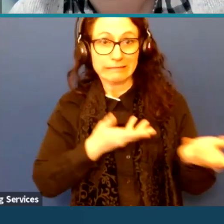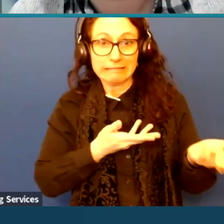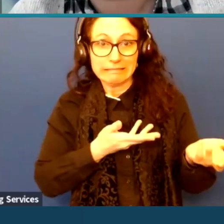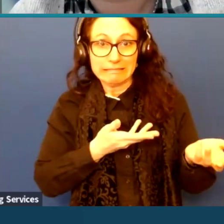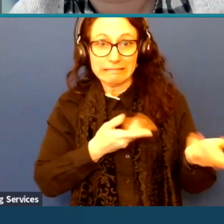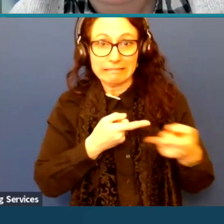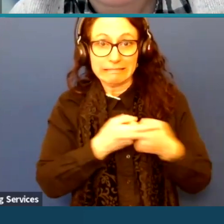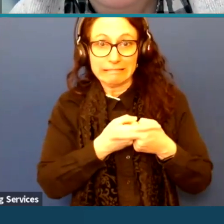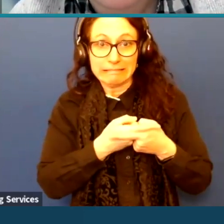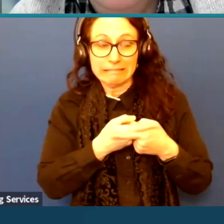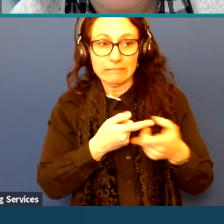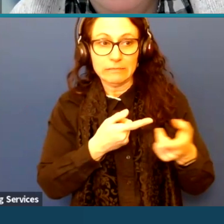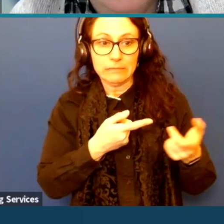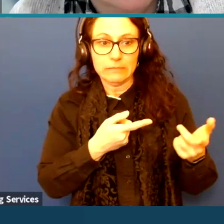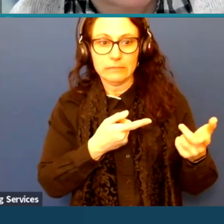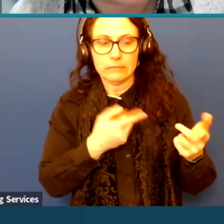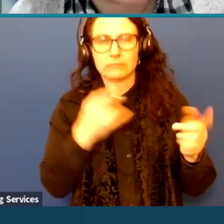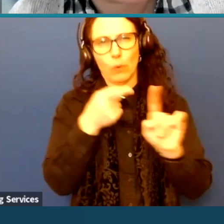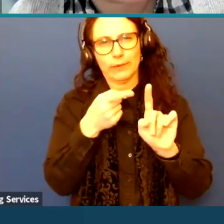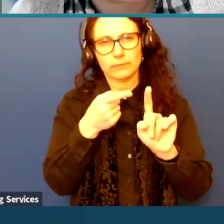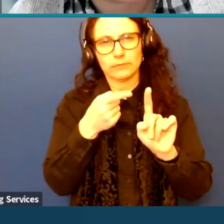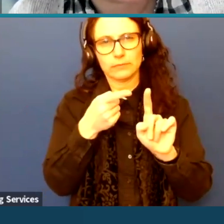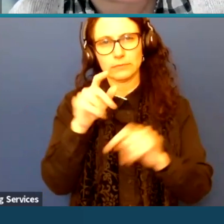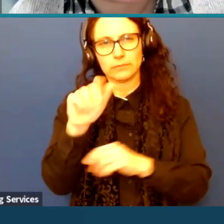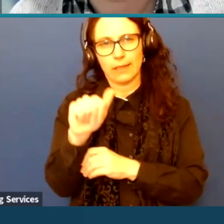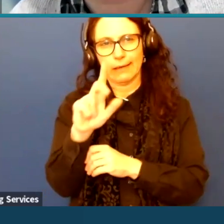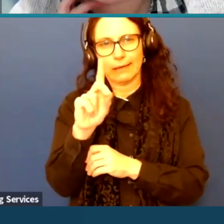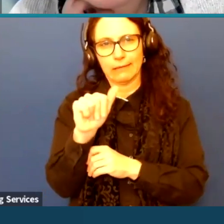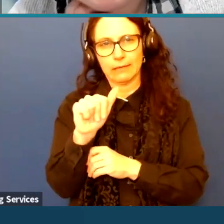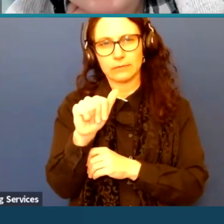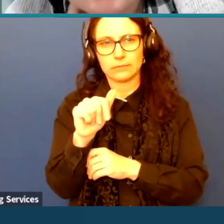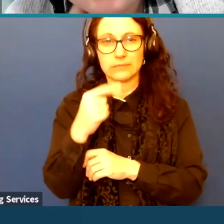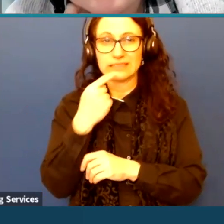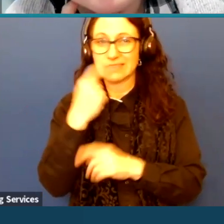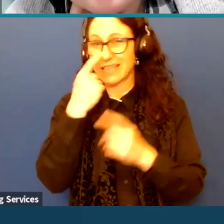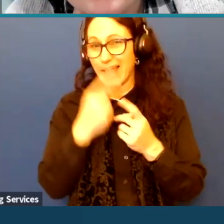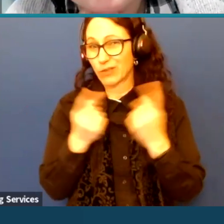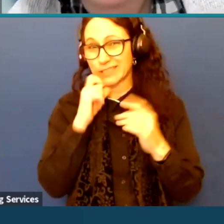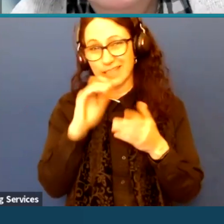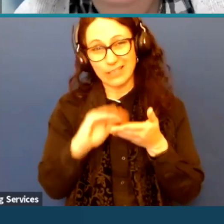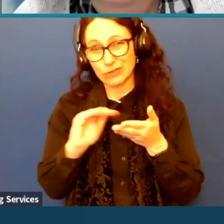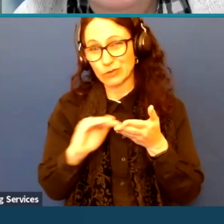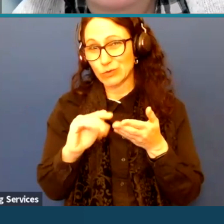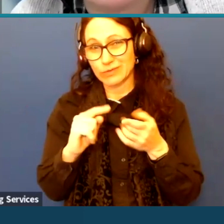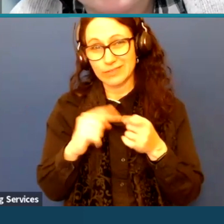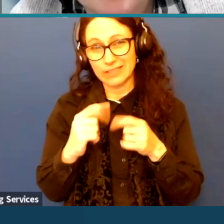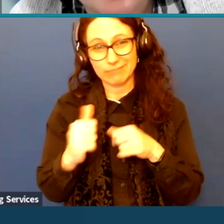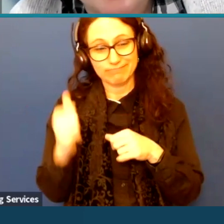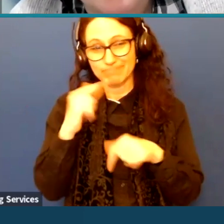The main point is that the ADA says allergy is not an excuse to deny access to a service animal. That's number